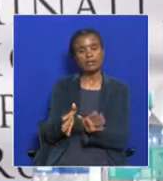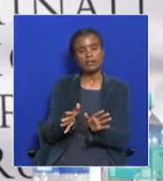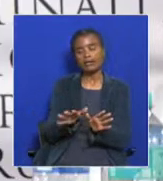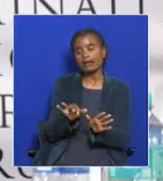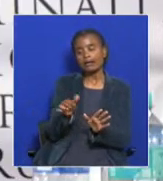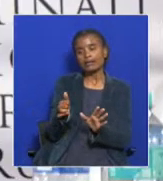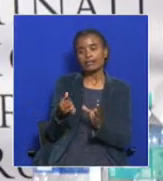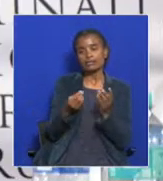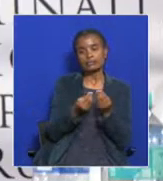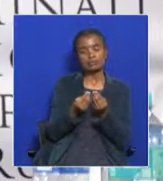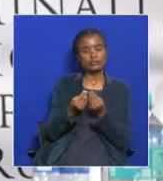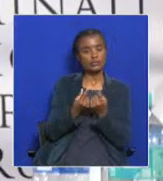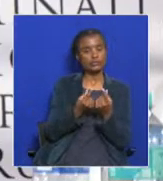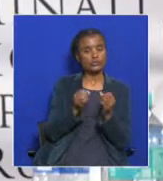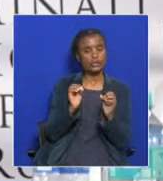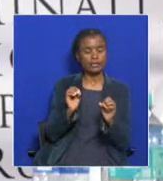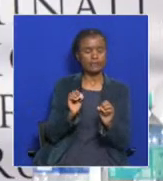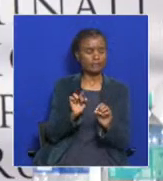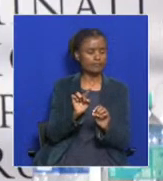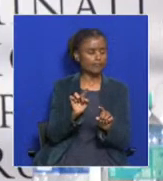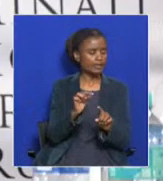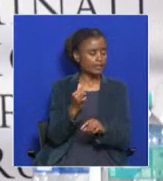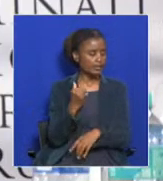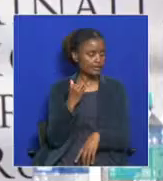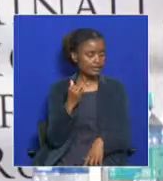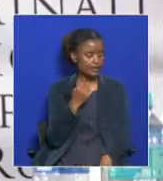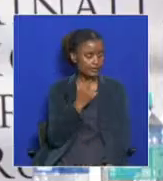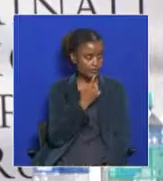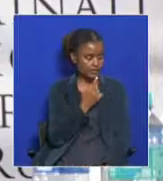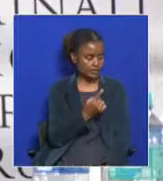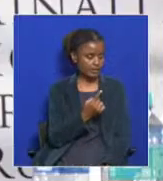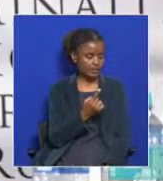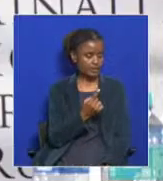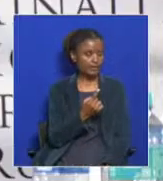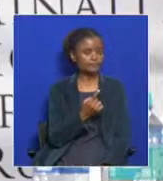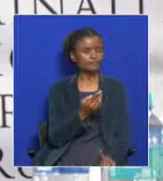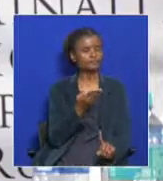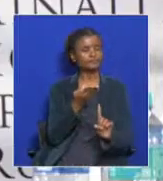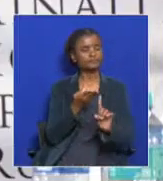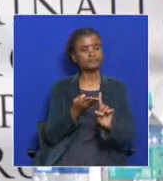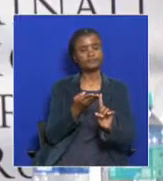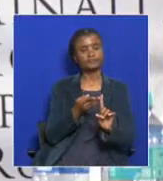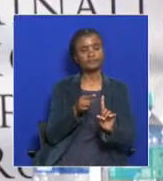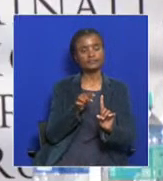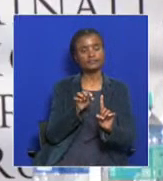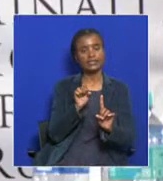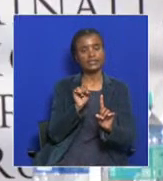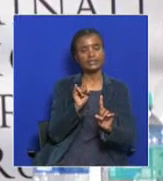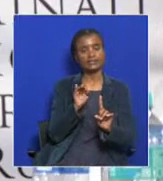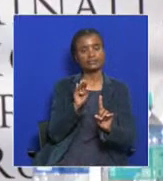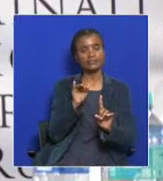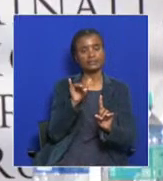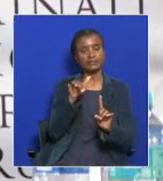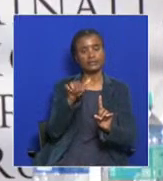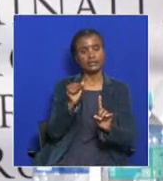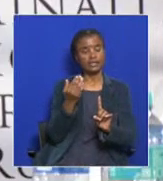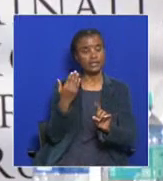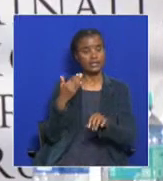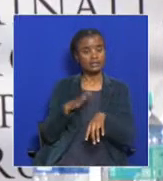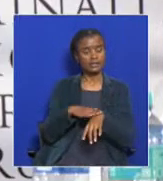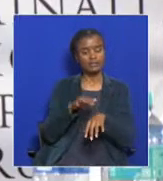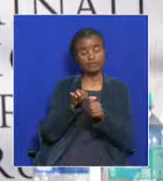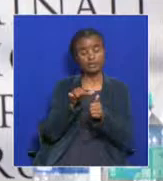think yesterday, that, was it Warrant Officer Sibia at the time, was a very junior